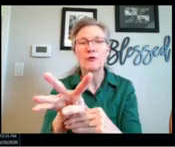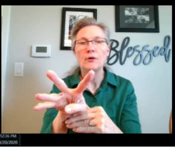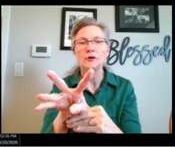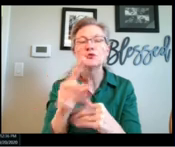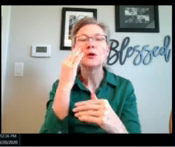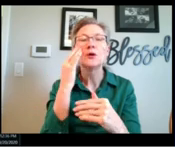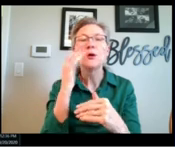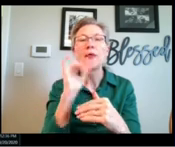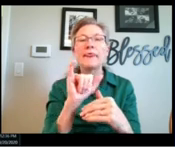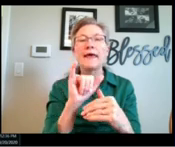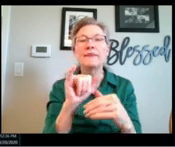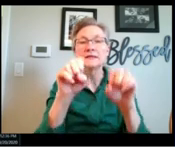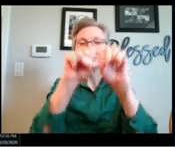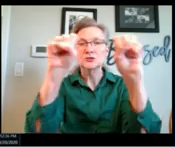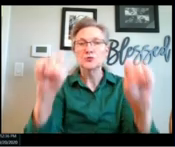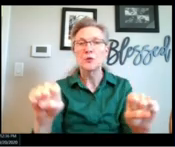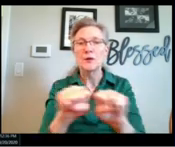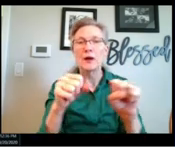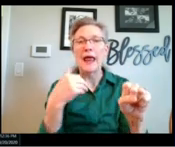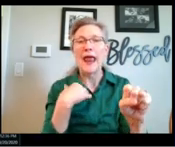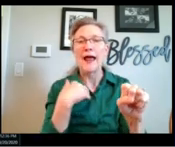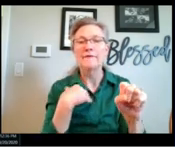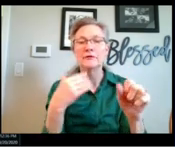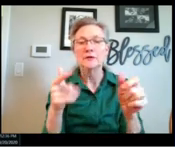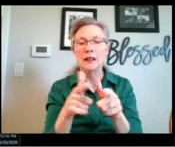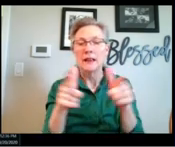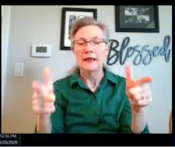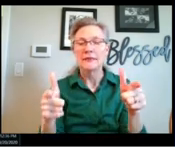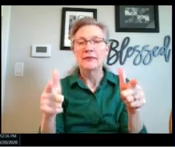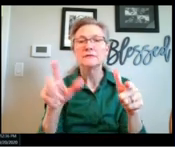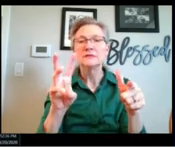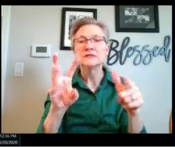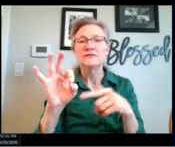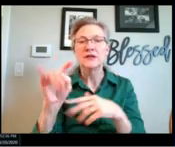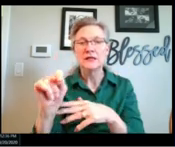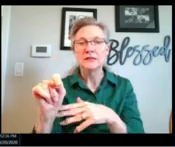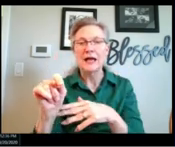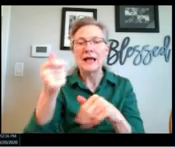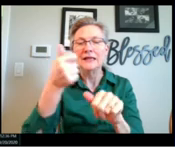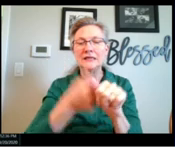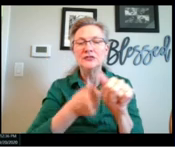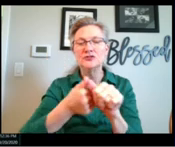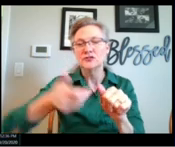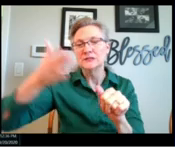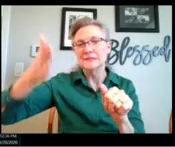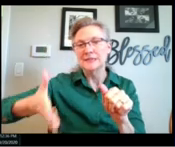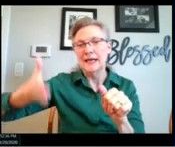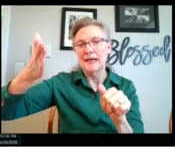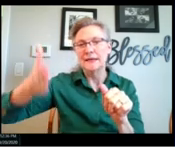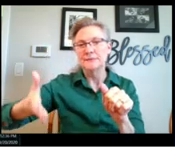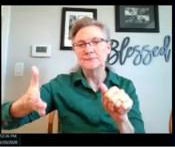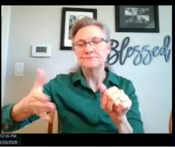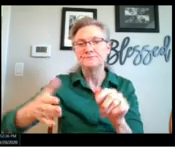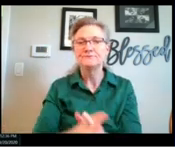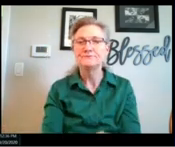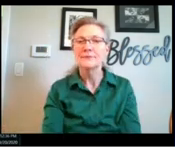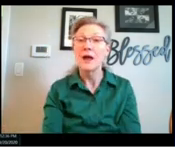So we know that this square would have lengths of 6 feet on each side. All right, my